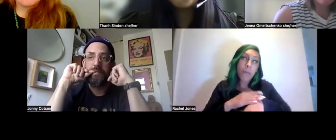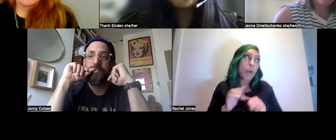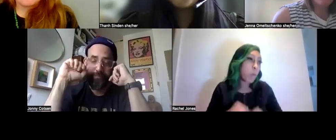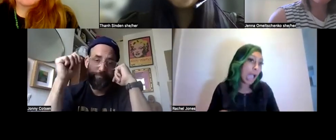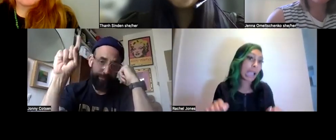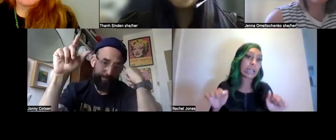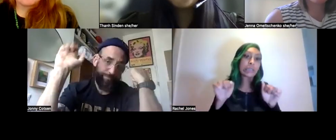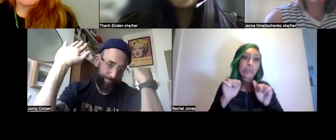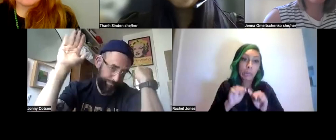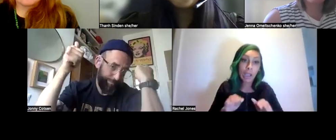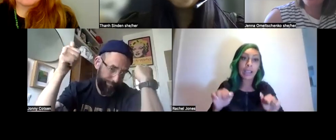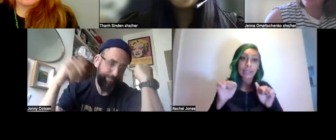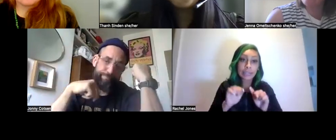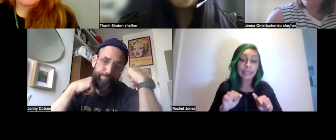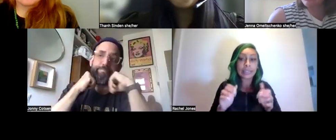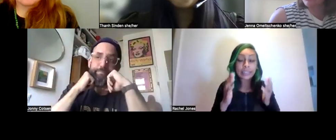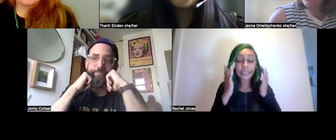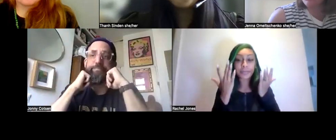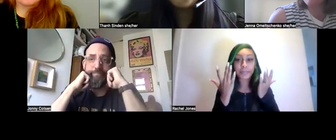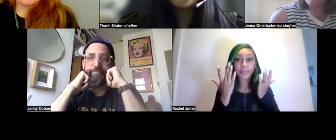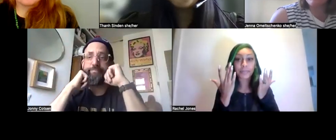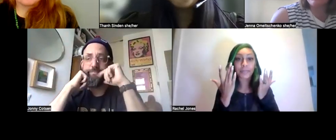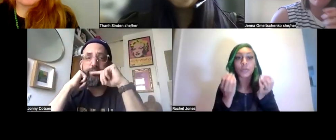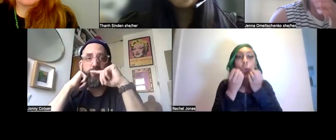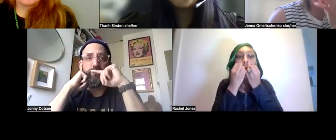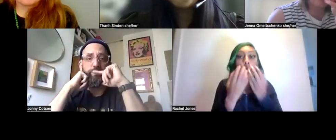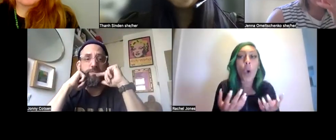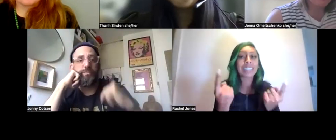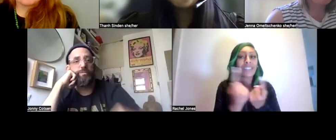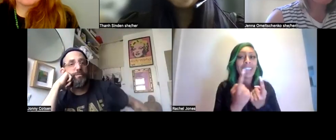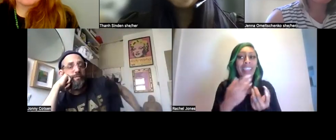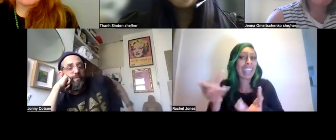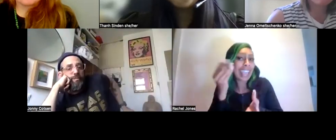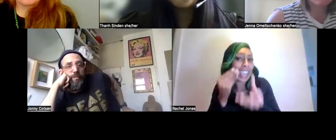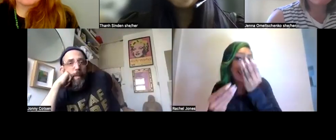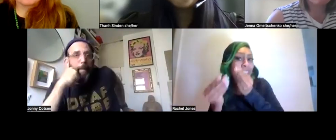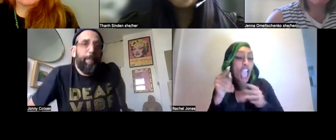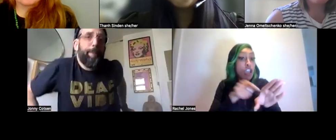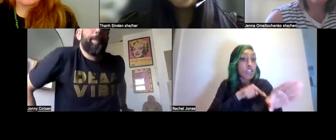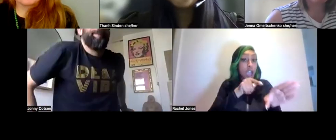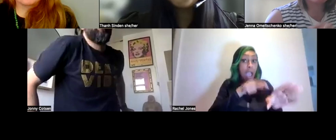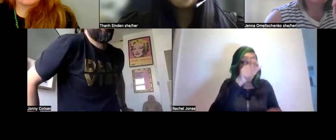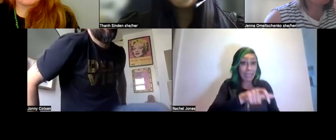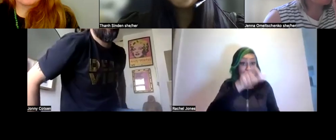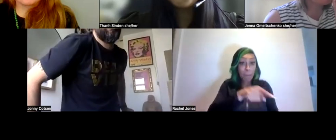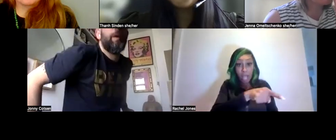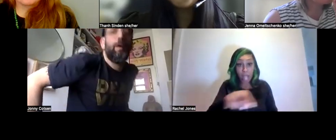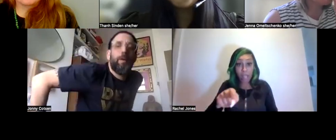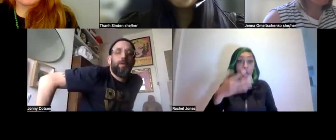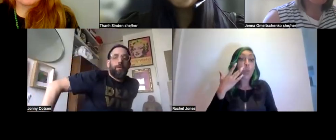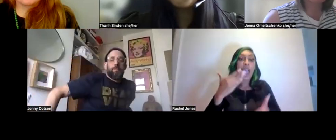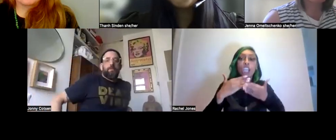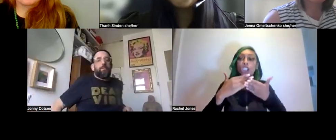waiting. I think the wonderful thing I keep hearing from kind of younger artists is when we share